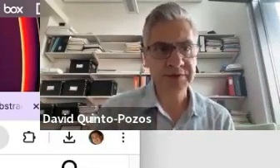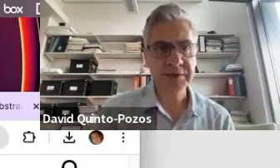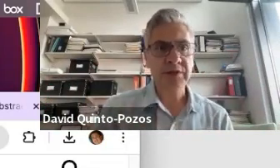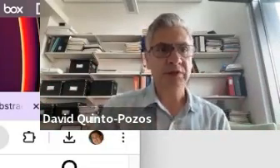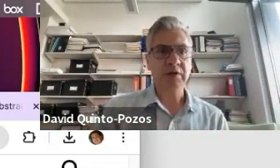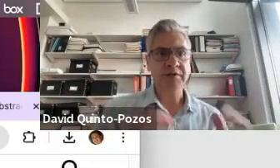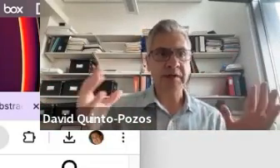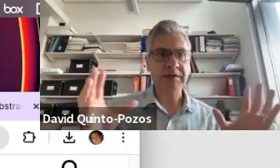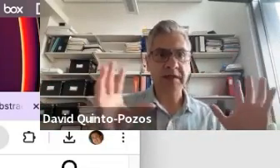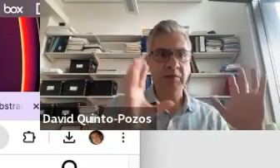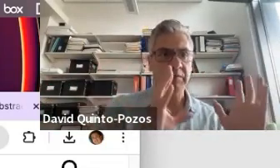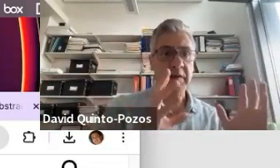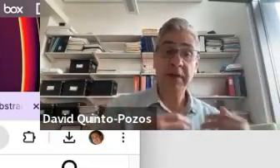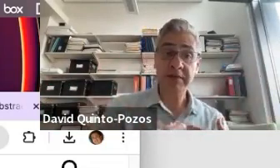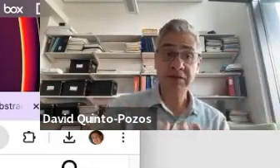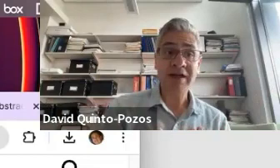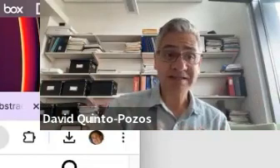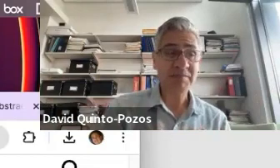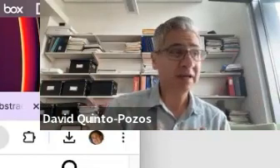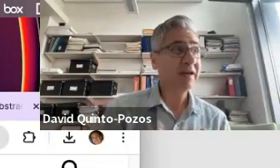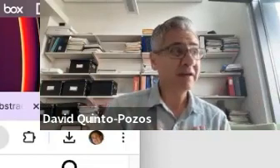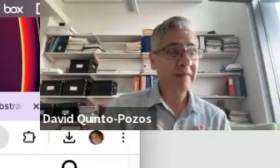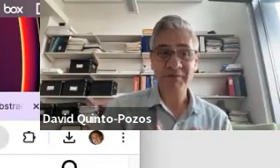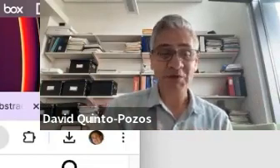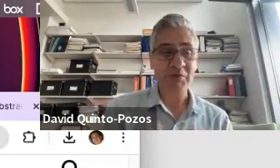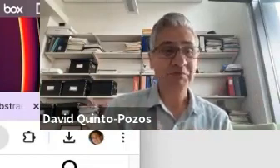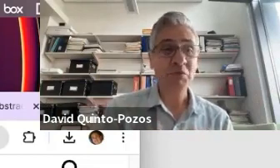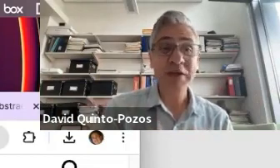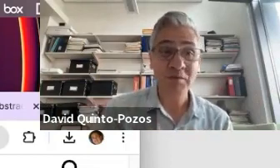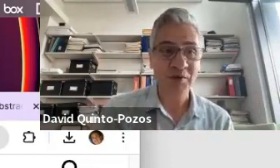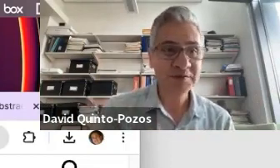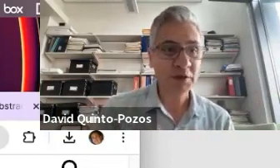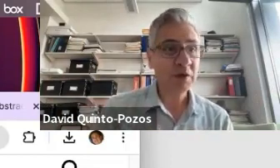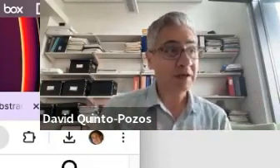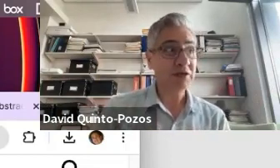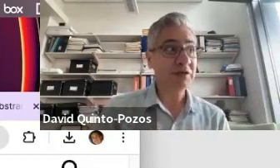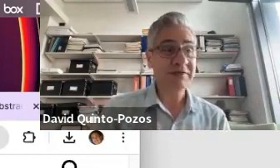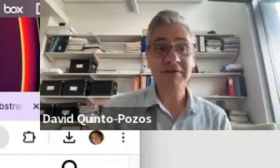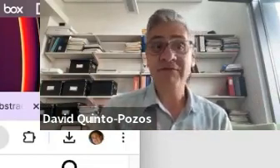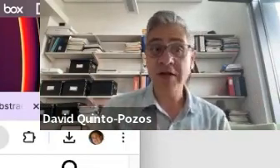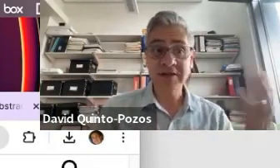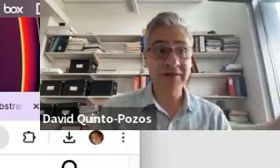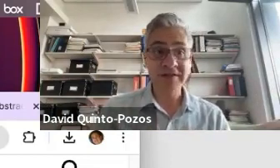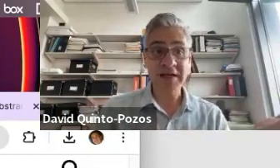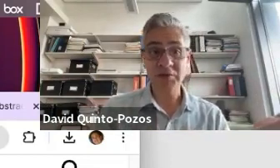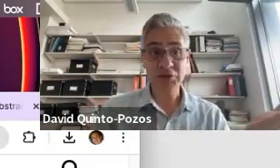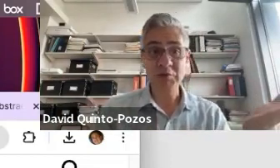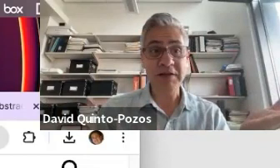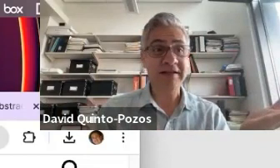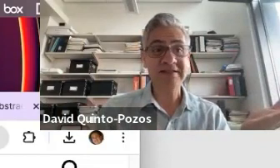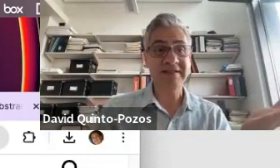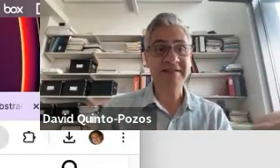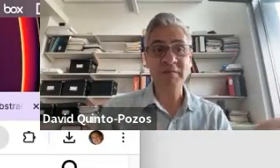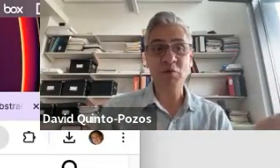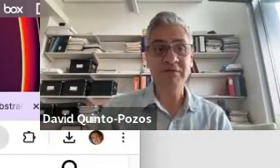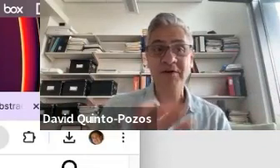than this. You could also make a table, and it still has to be, you know, readable. So the font on the table shouldn't be